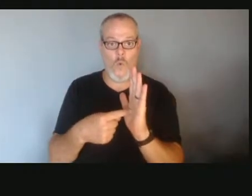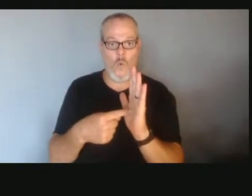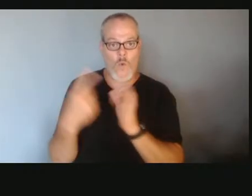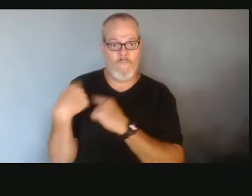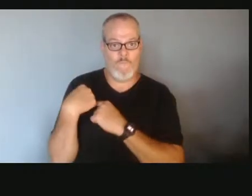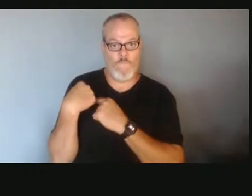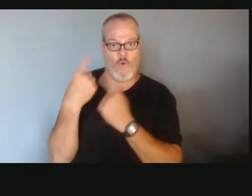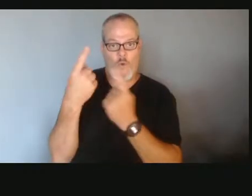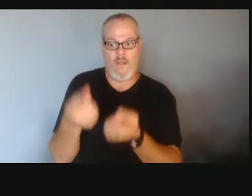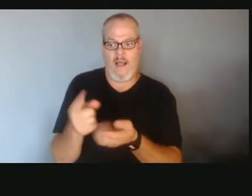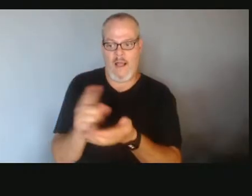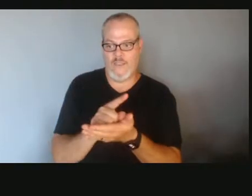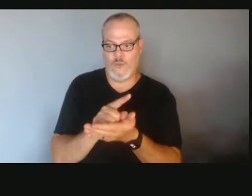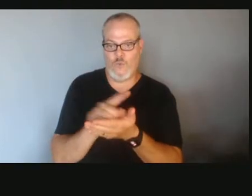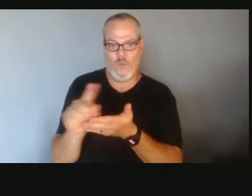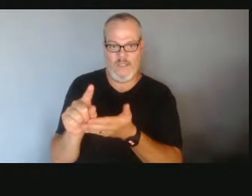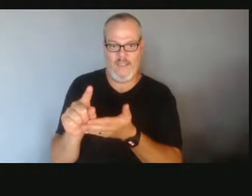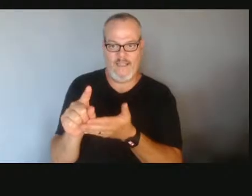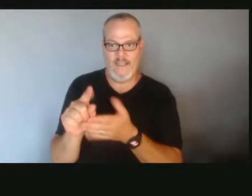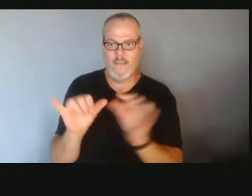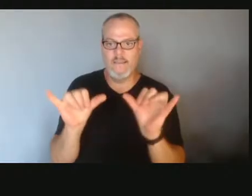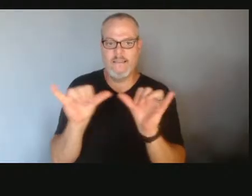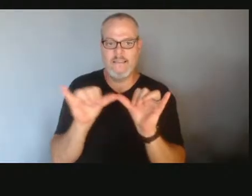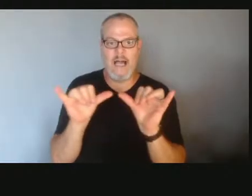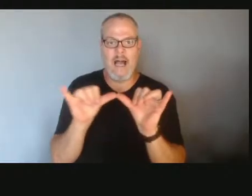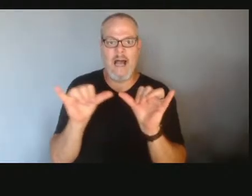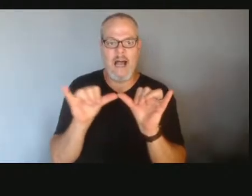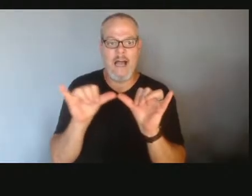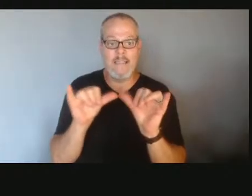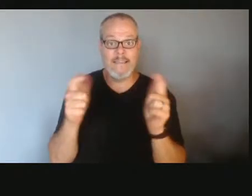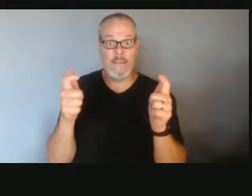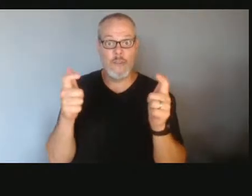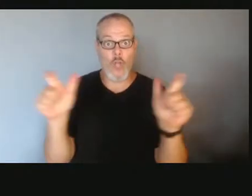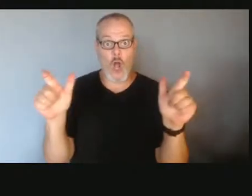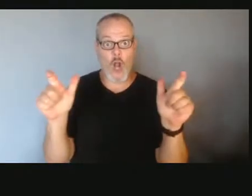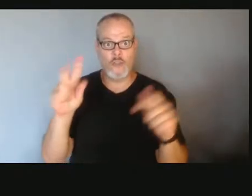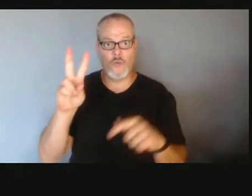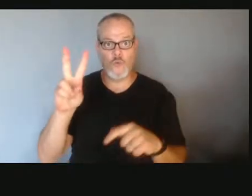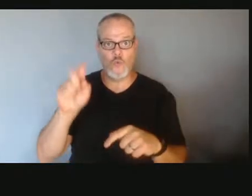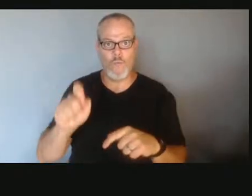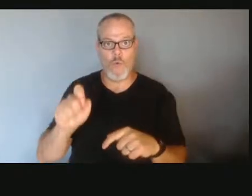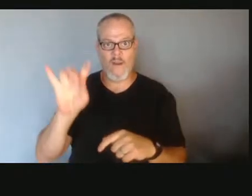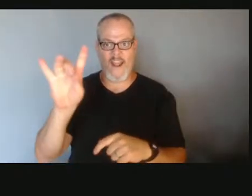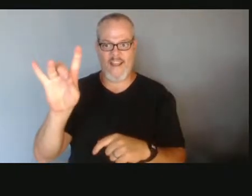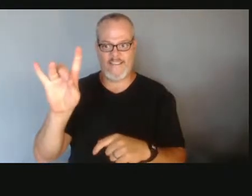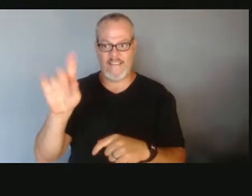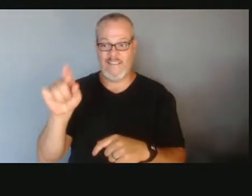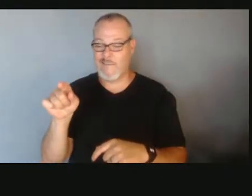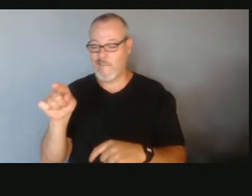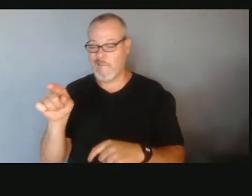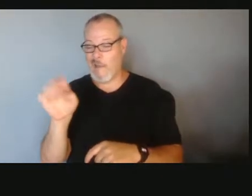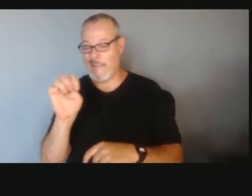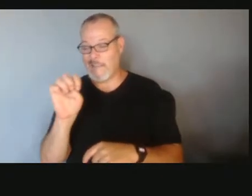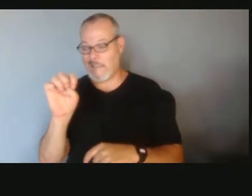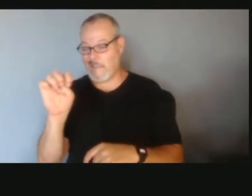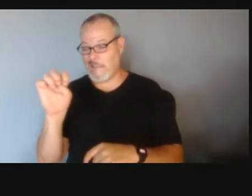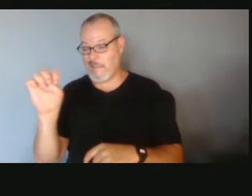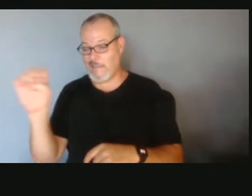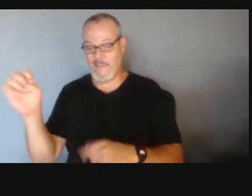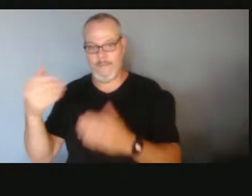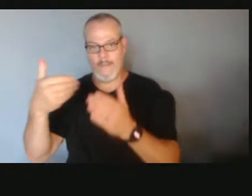week sorted by size. The largest one was a 2.8 all the way out here near